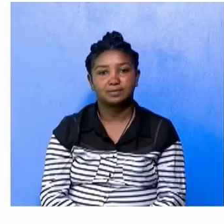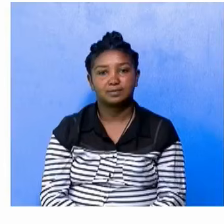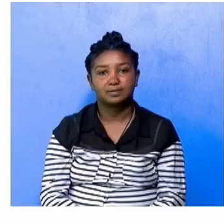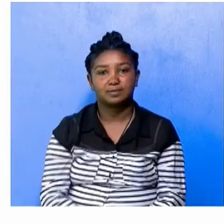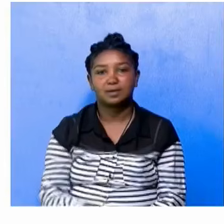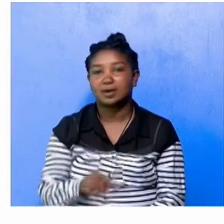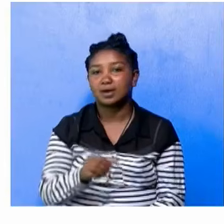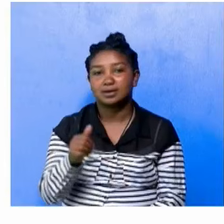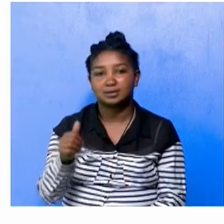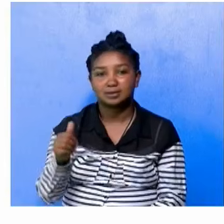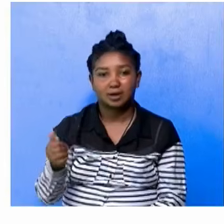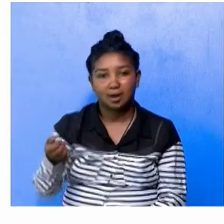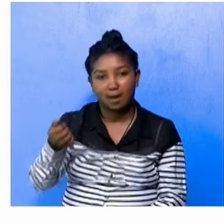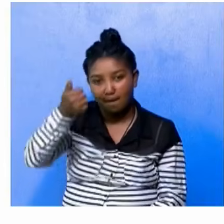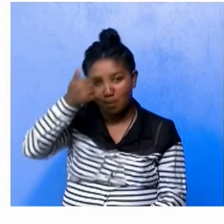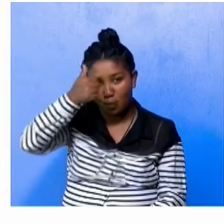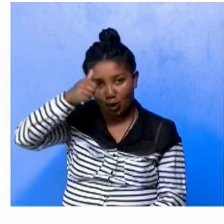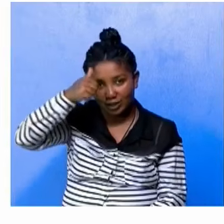Another one is boy.